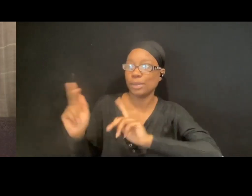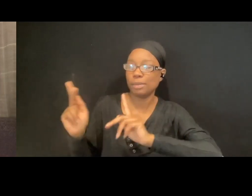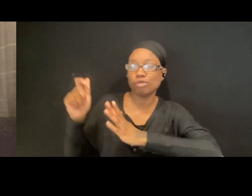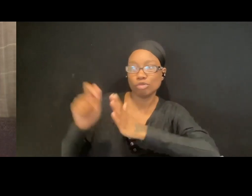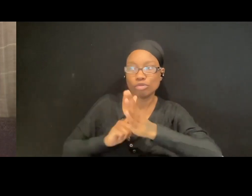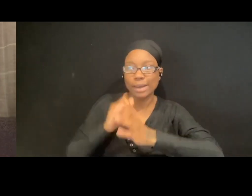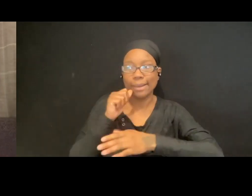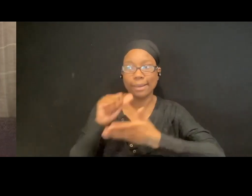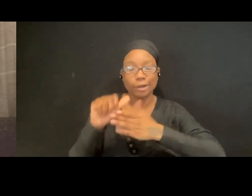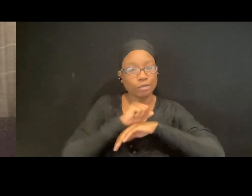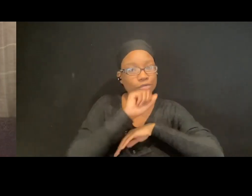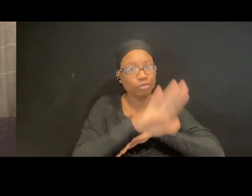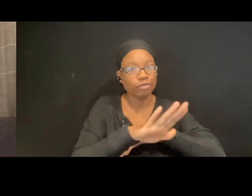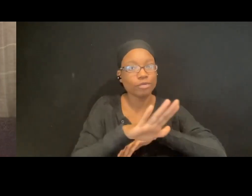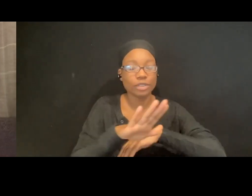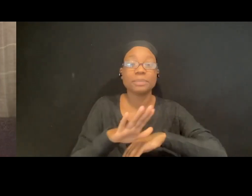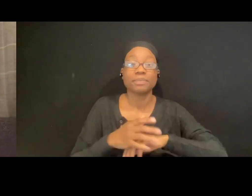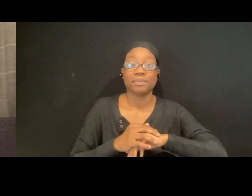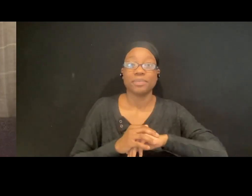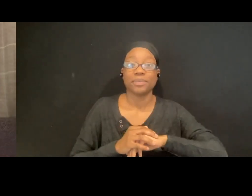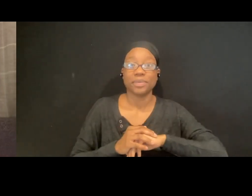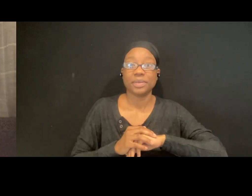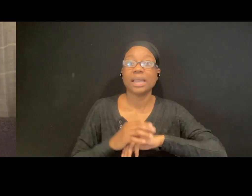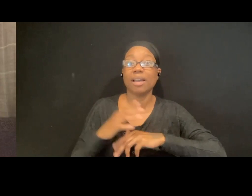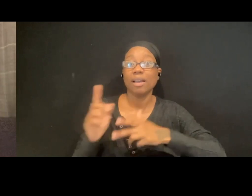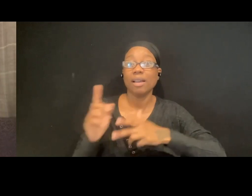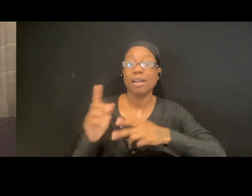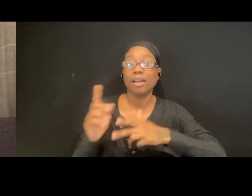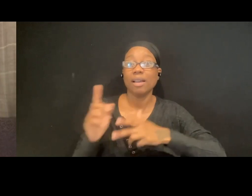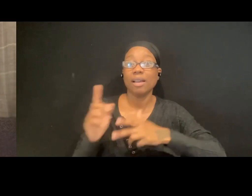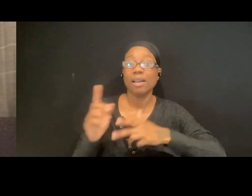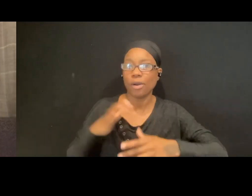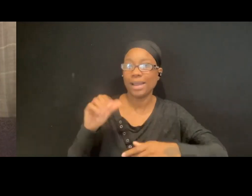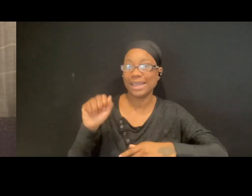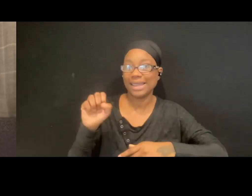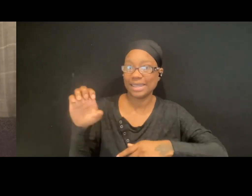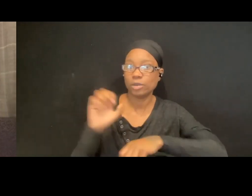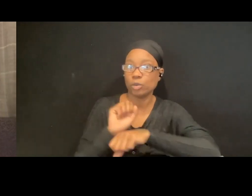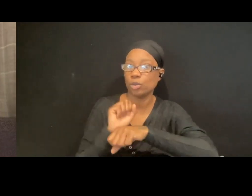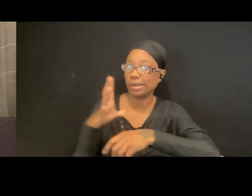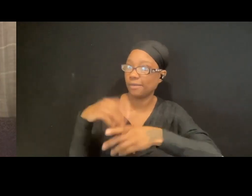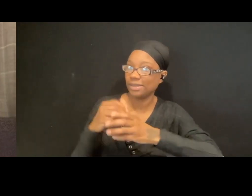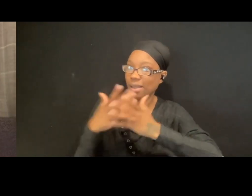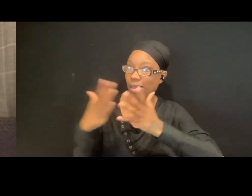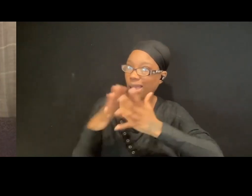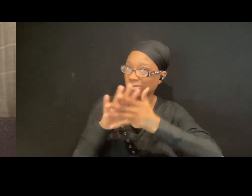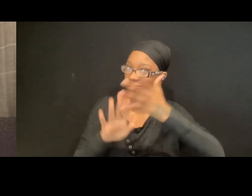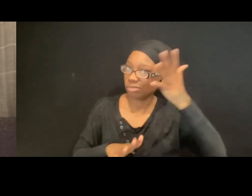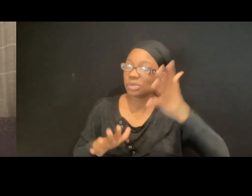the casework that we do, involves a lot. So we are excited to bring new people in to do that with